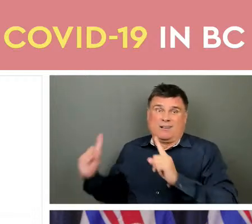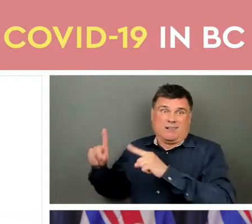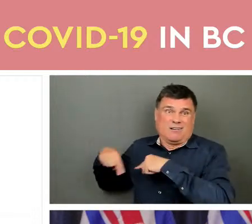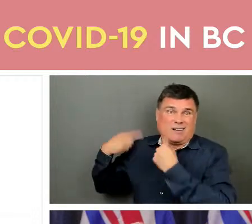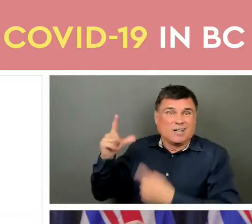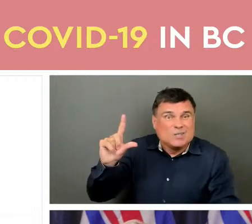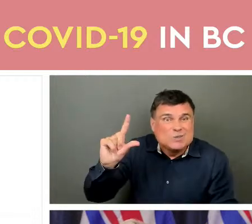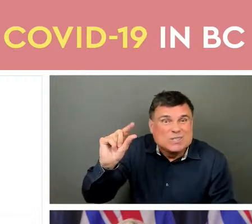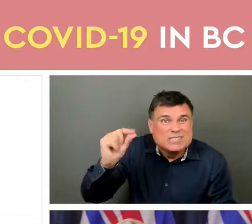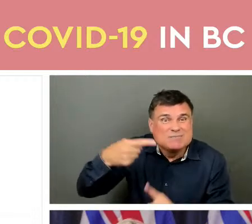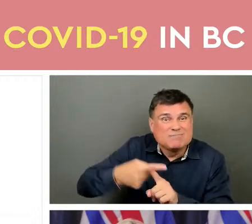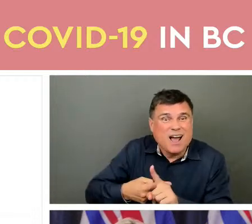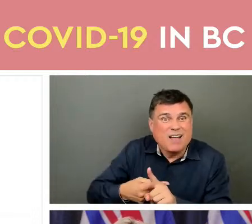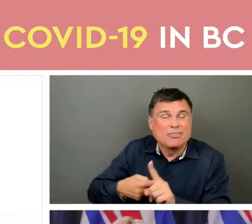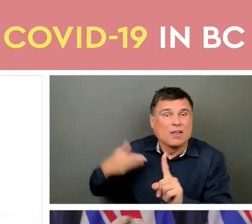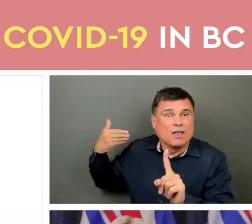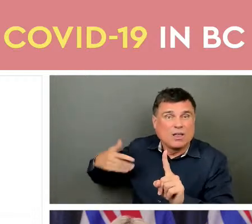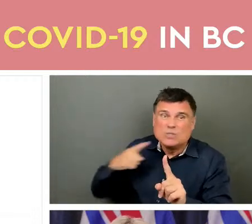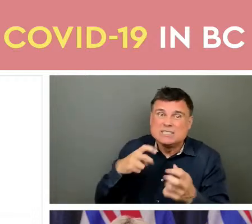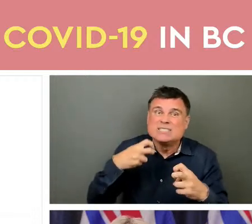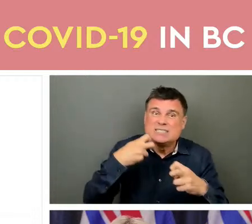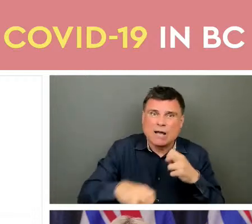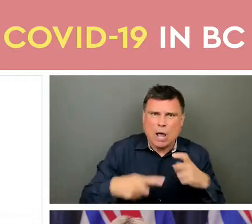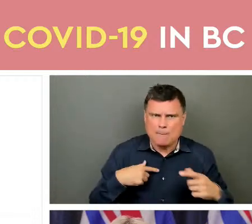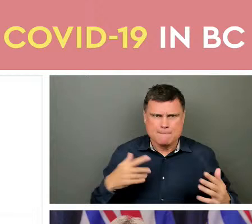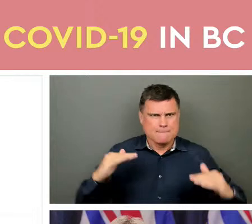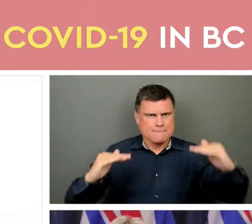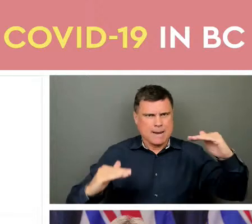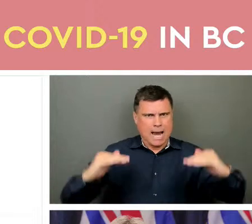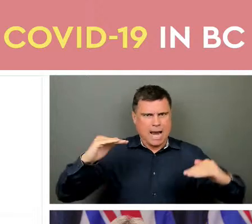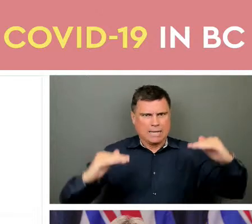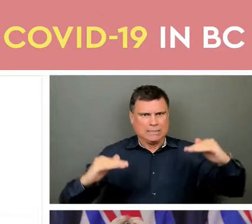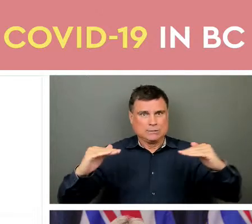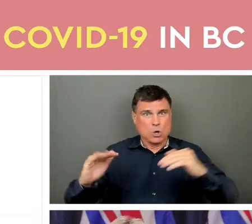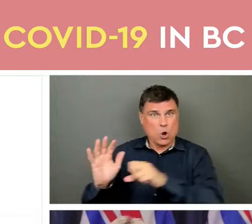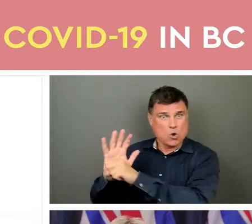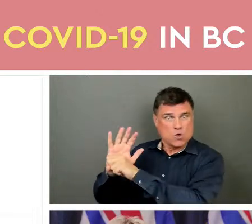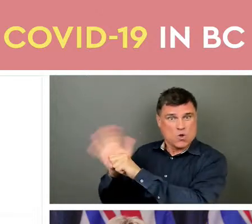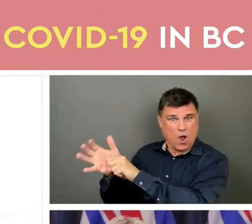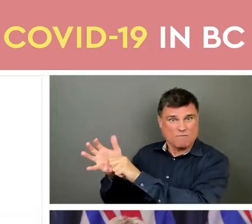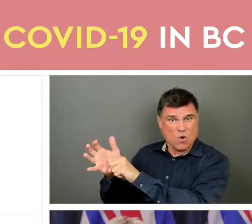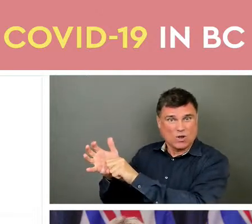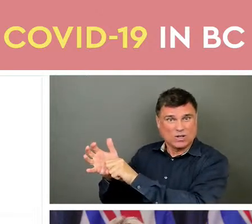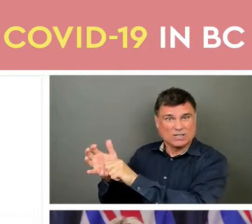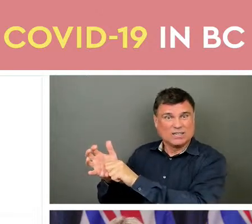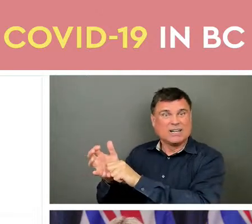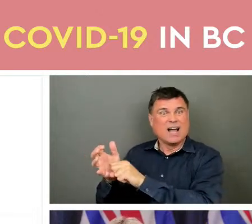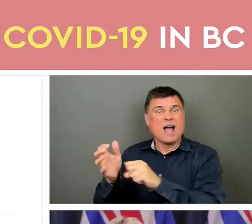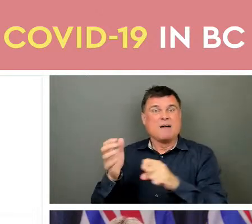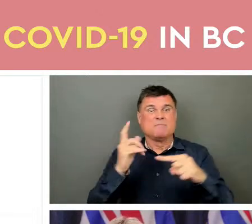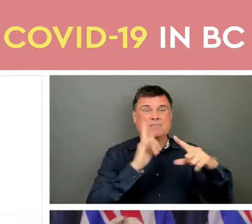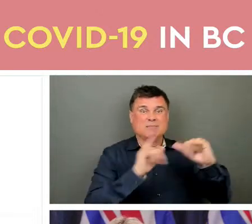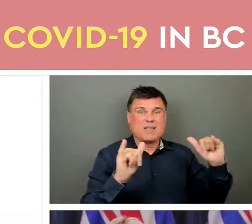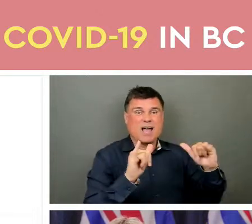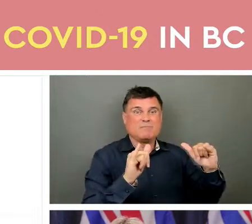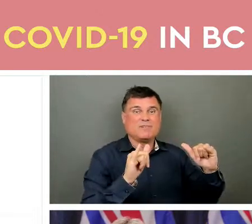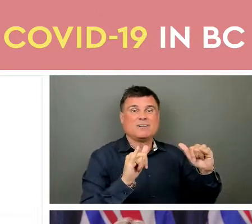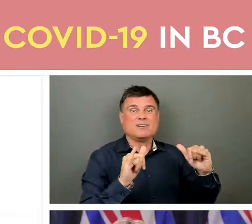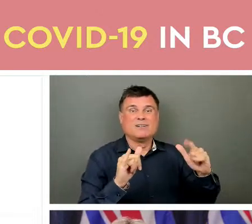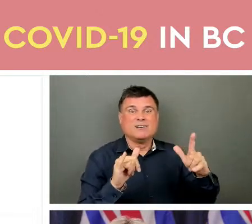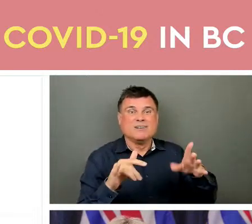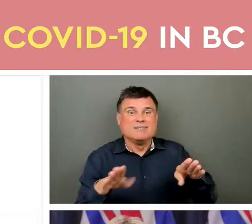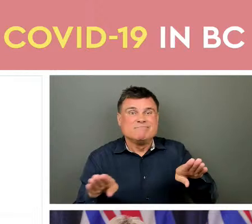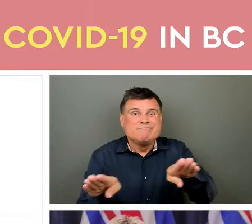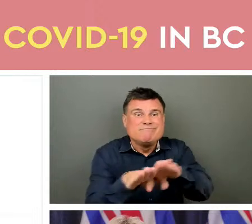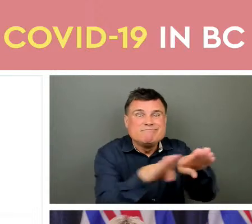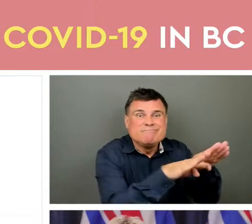and this disruption to society that this pandemic has caused. And we see that in so many parts of our society, whether it's